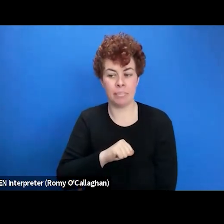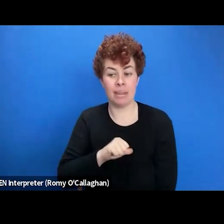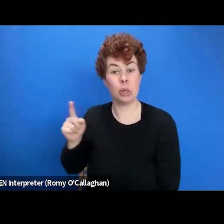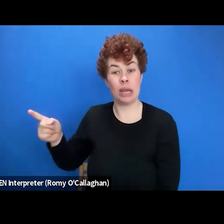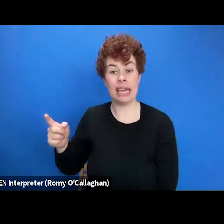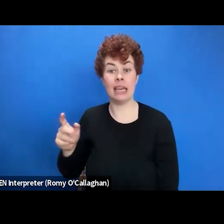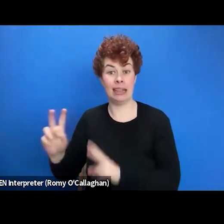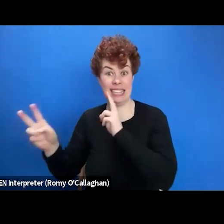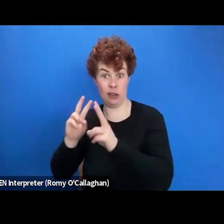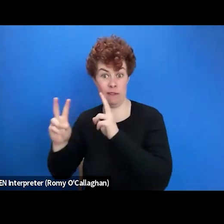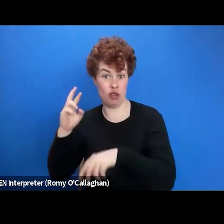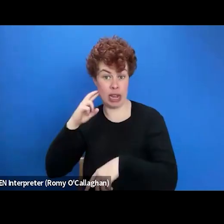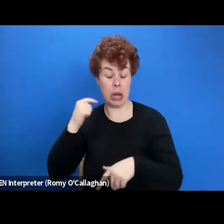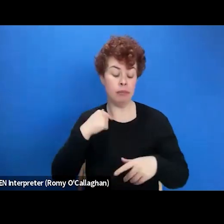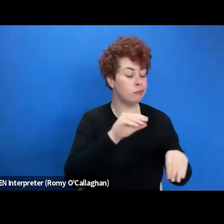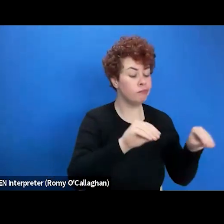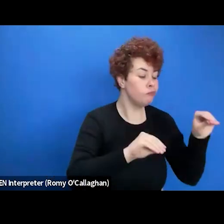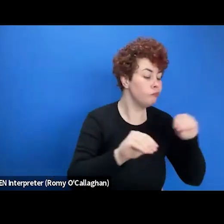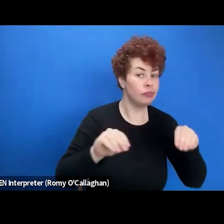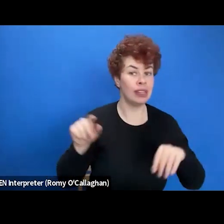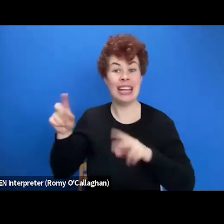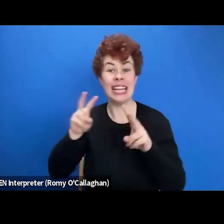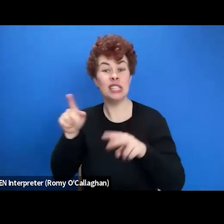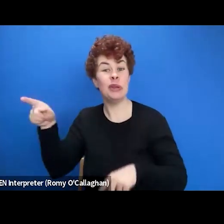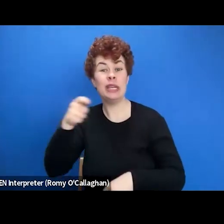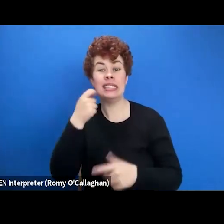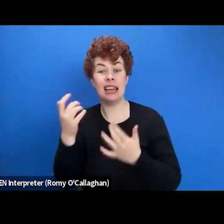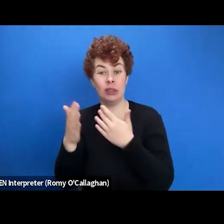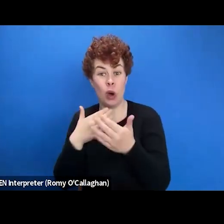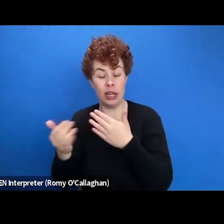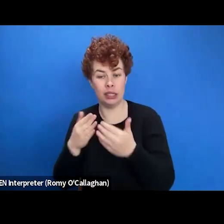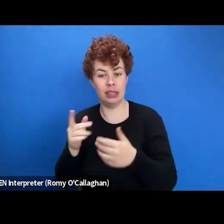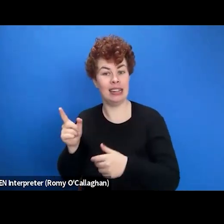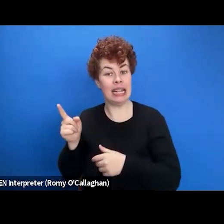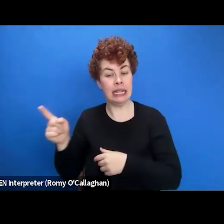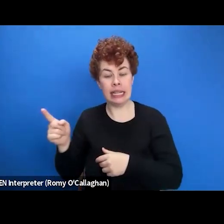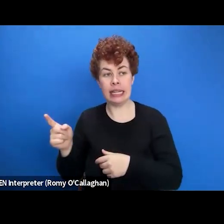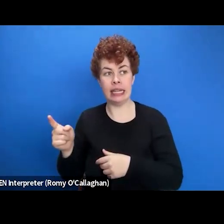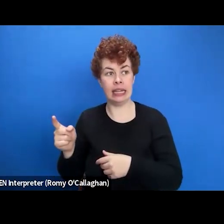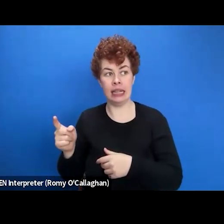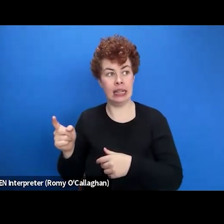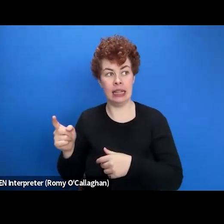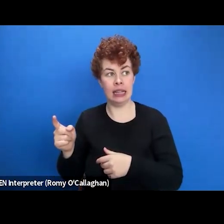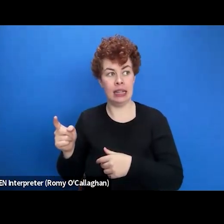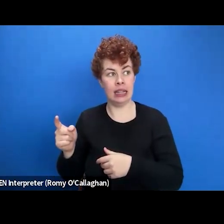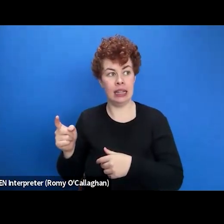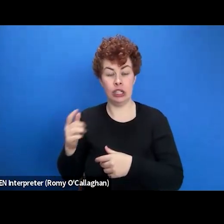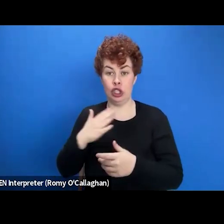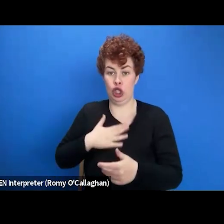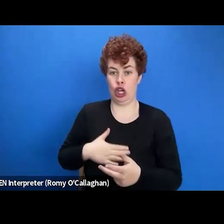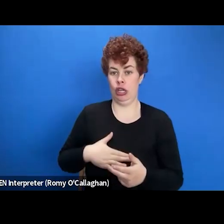being interviewed, and during the interview he said that he just watched a